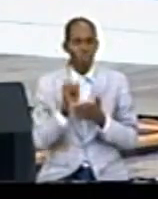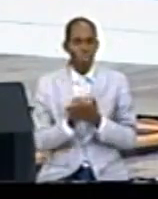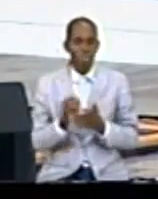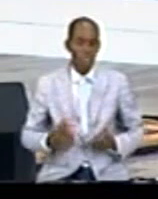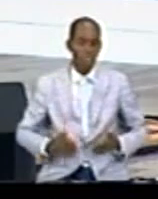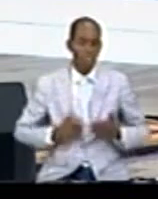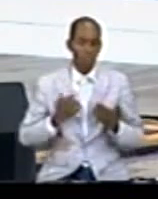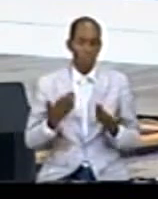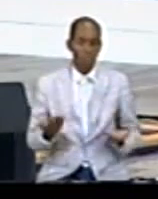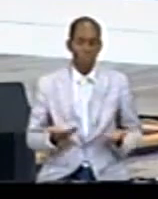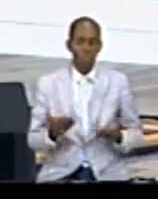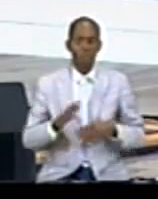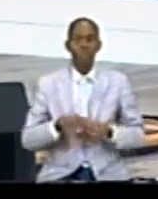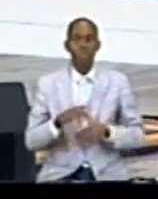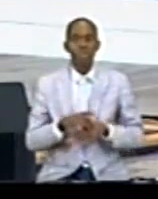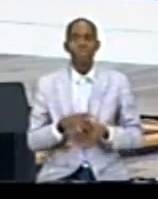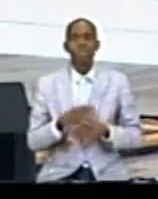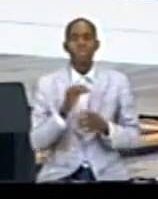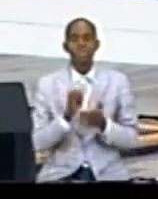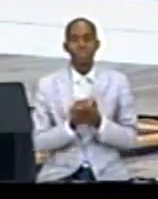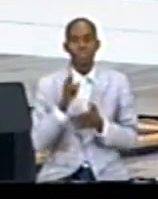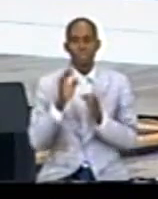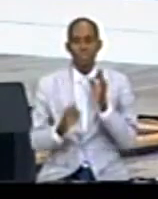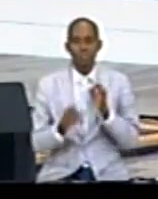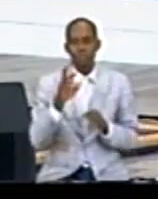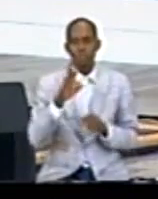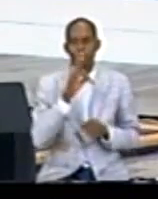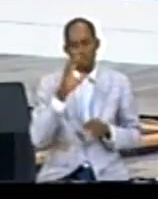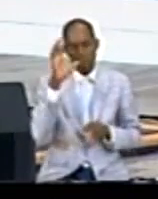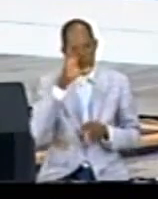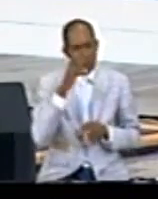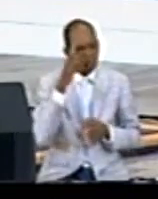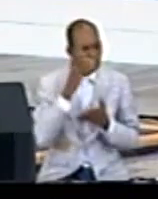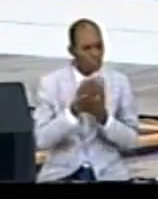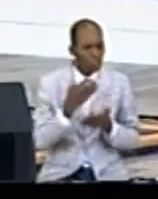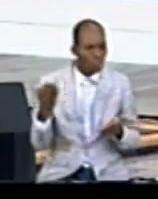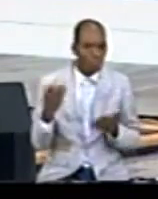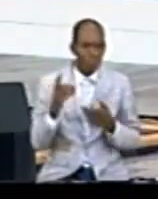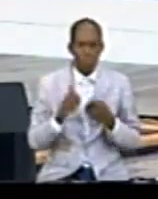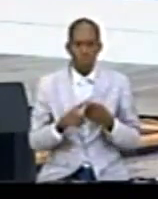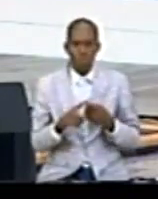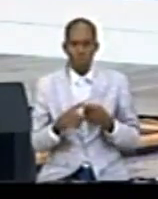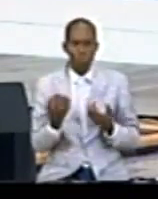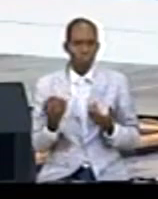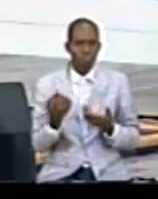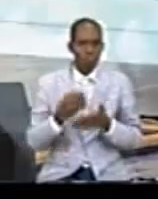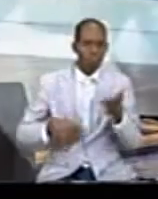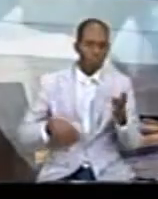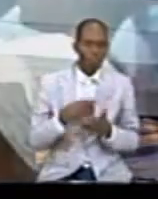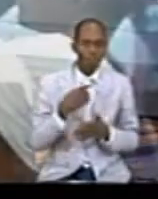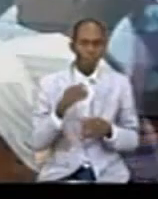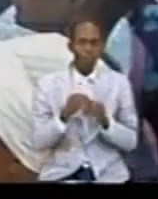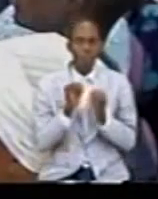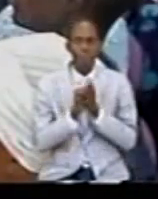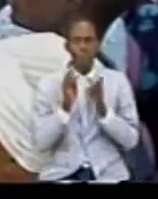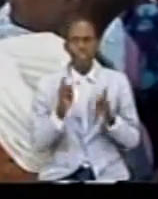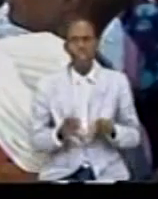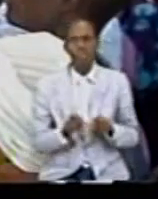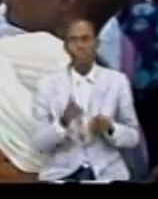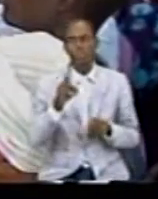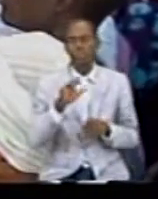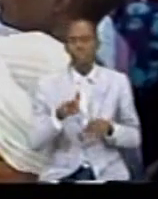even if you're looking for something to rebuke, there's nothing to rebuke? They do what they do